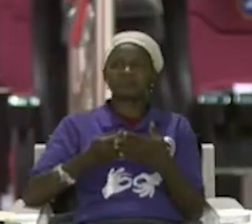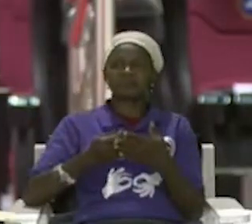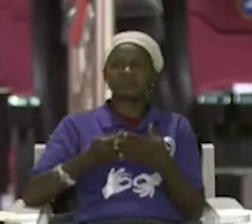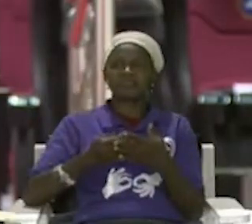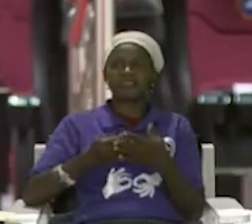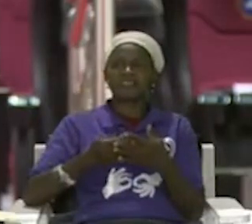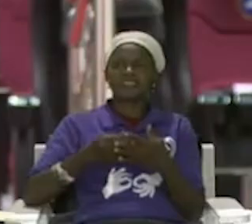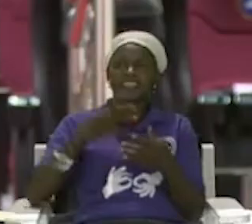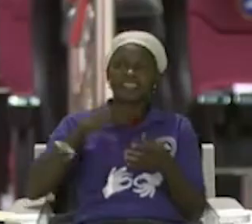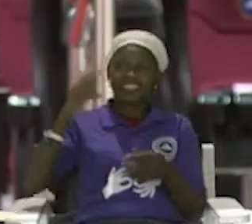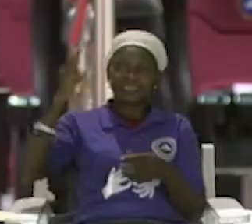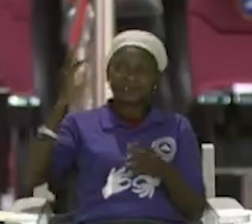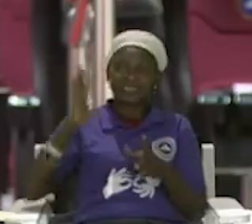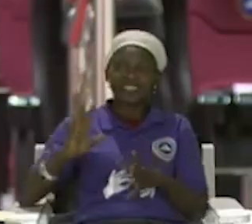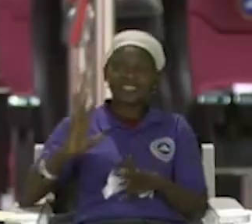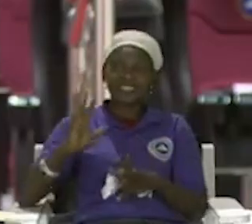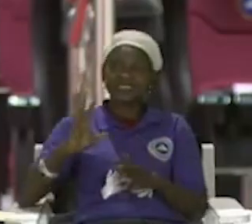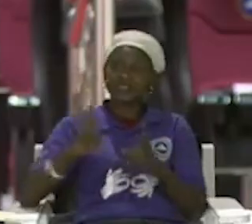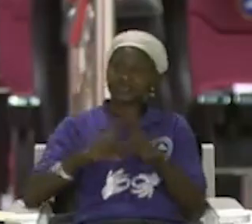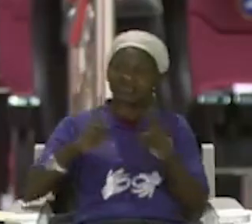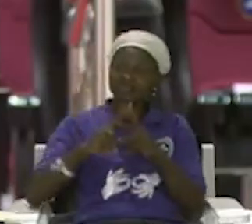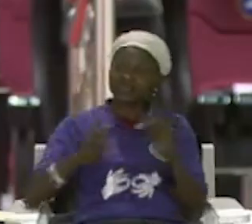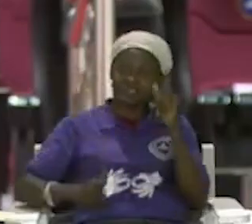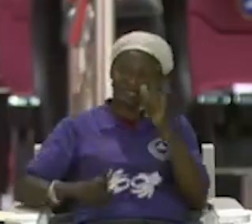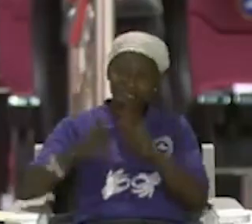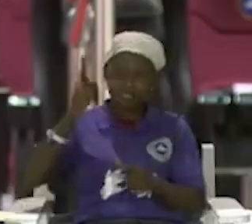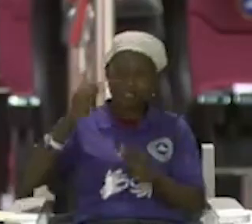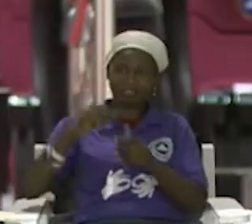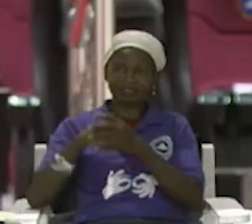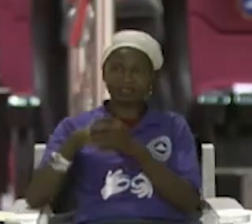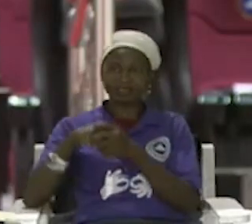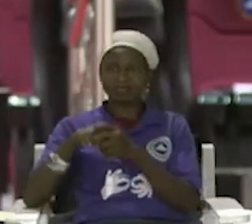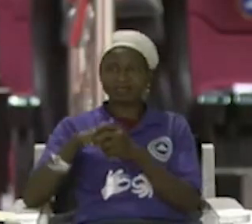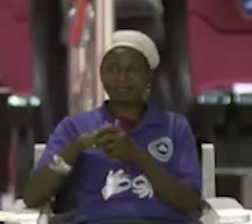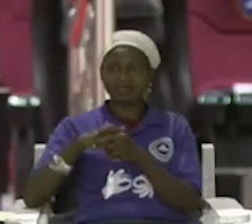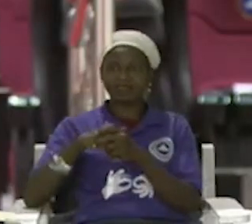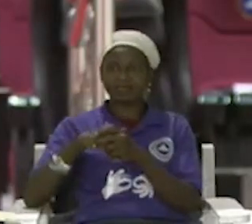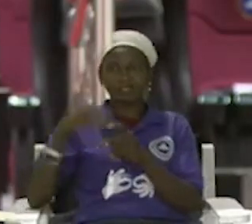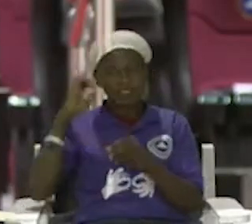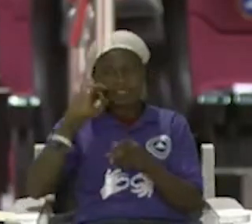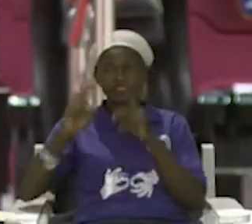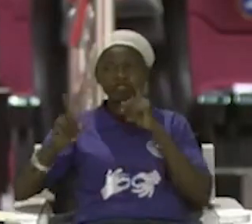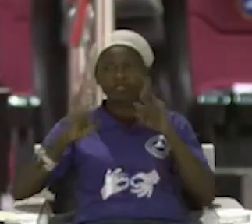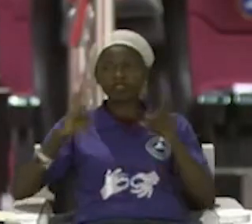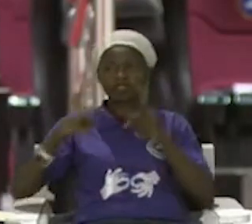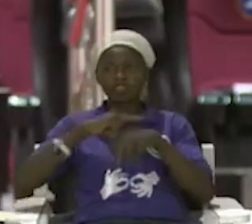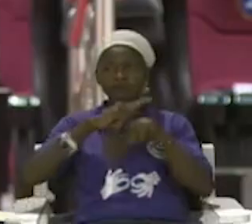and the preacher very great, talked about